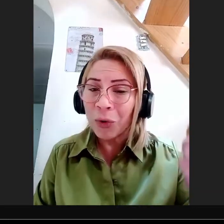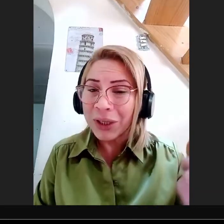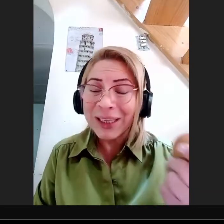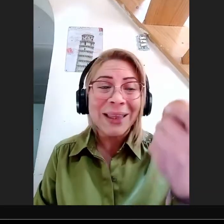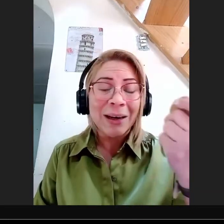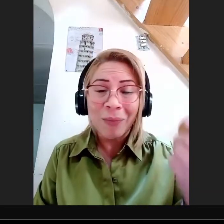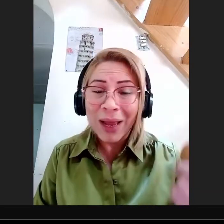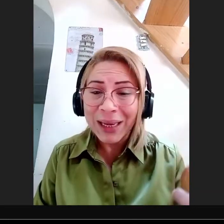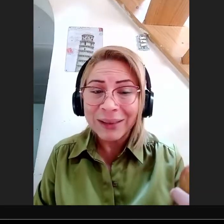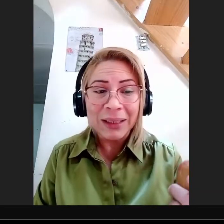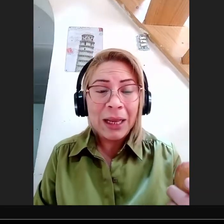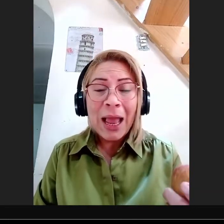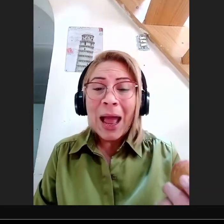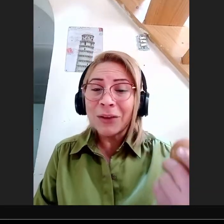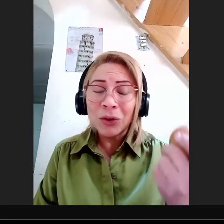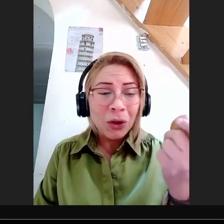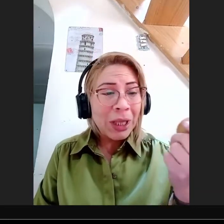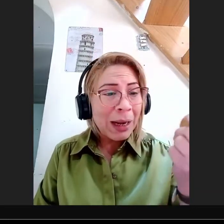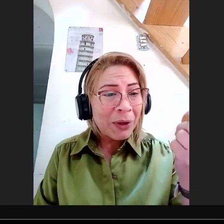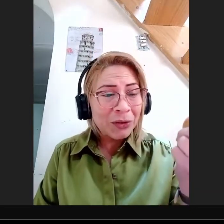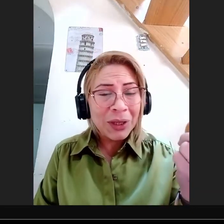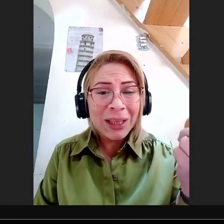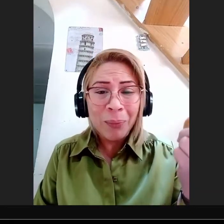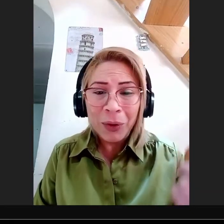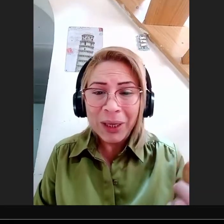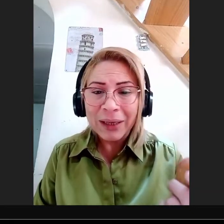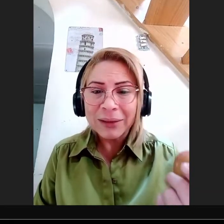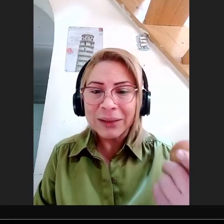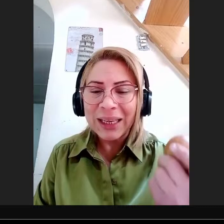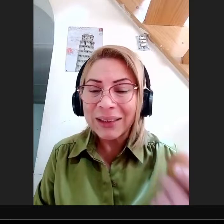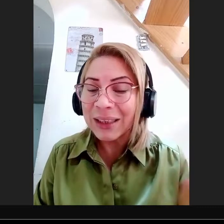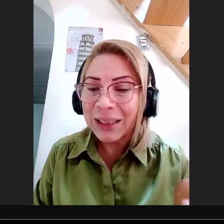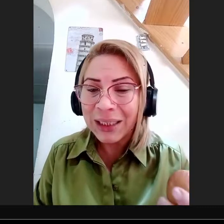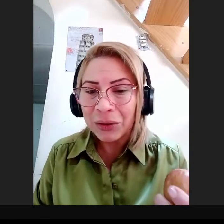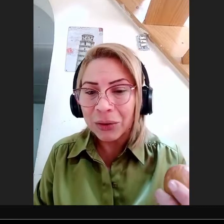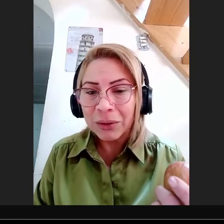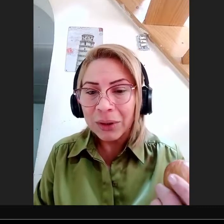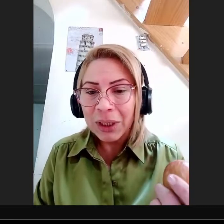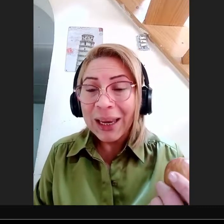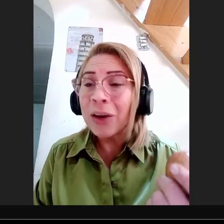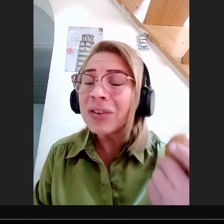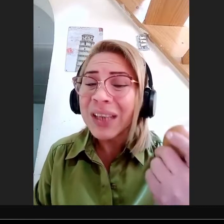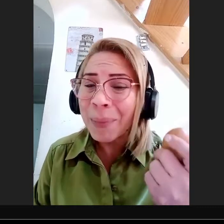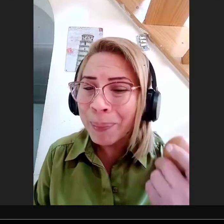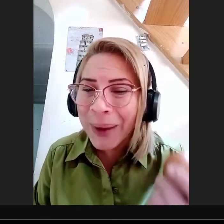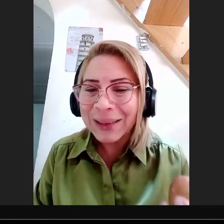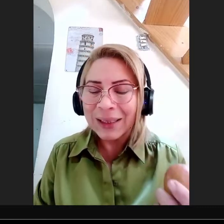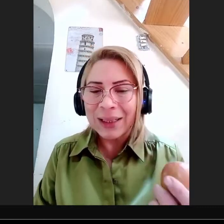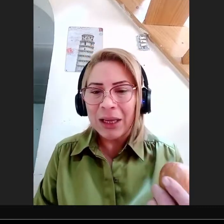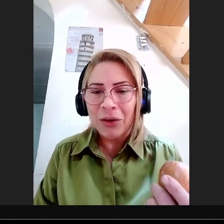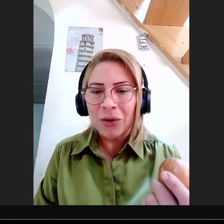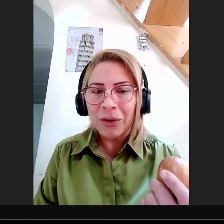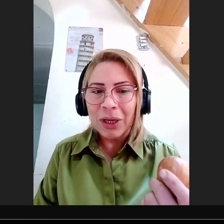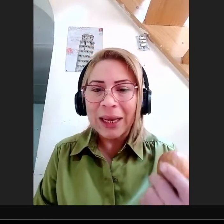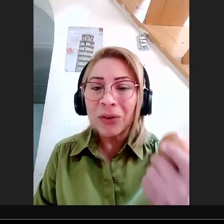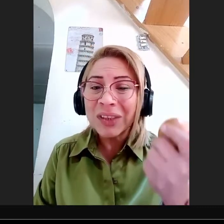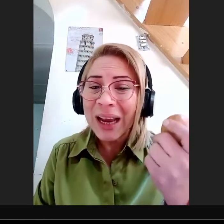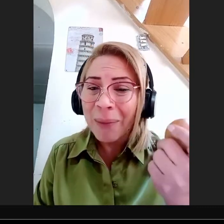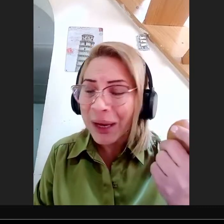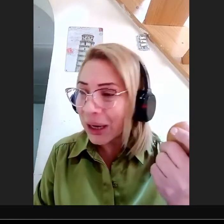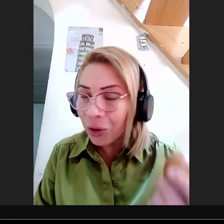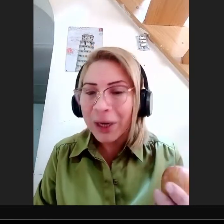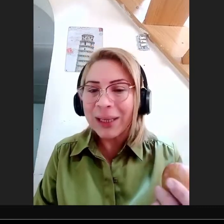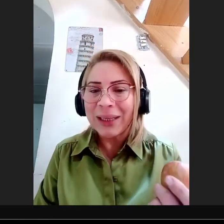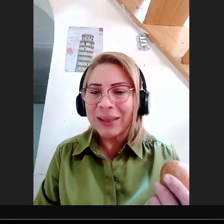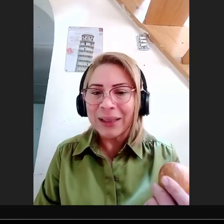raising awareness among our own communities, in our own countries, everyone in power, so that everyone